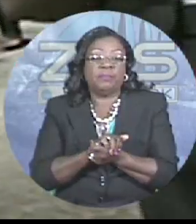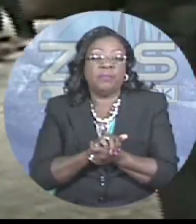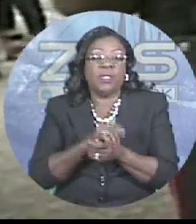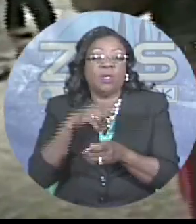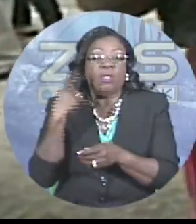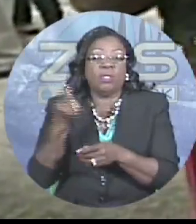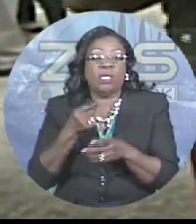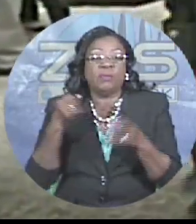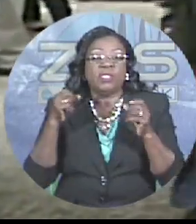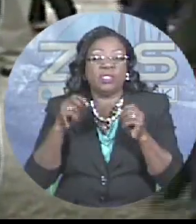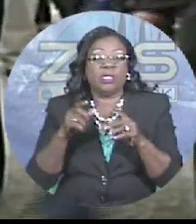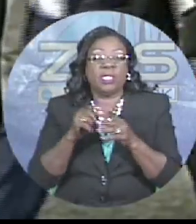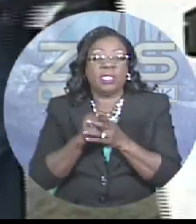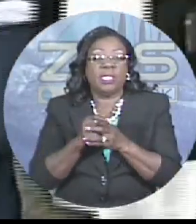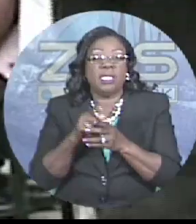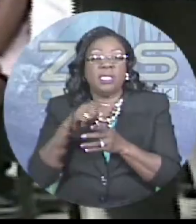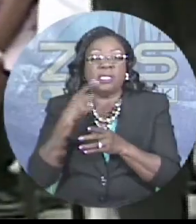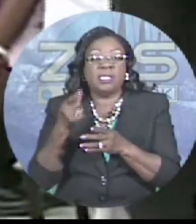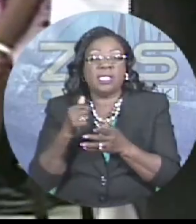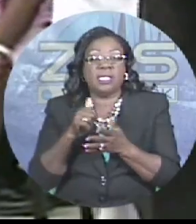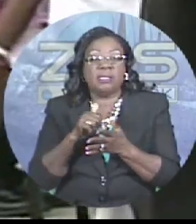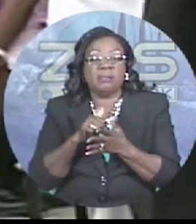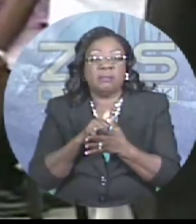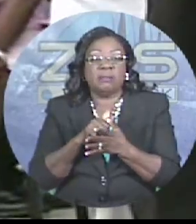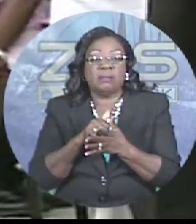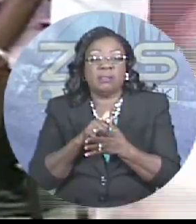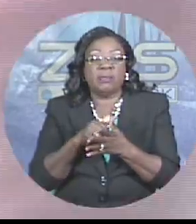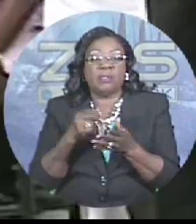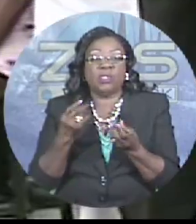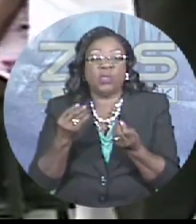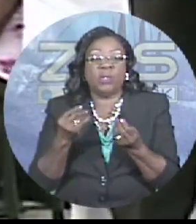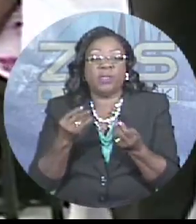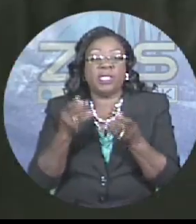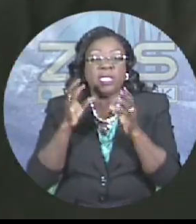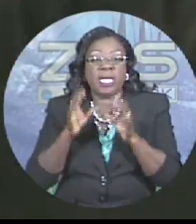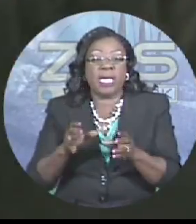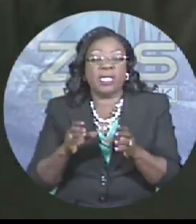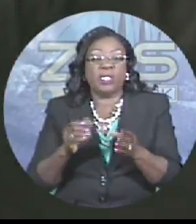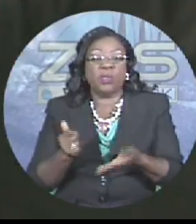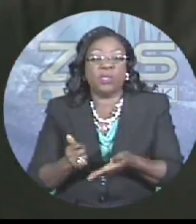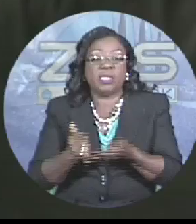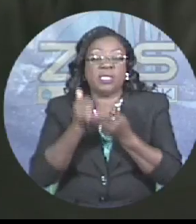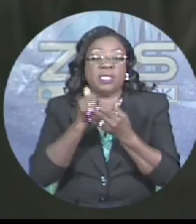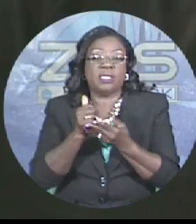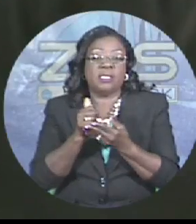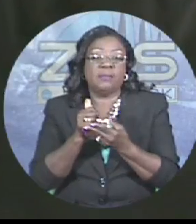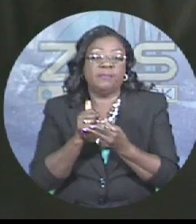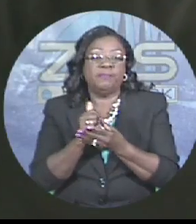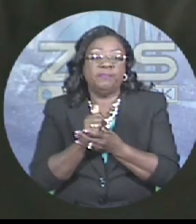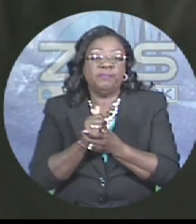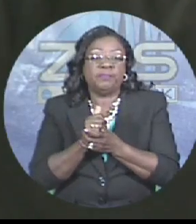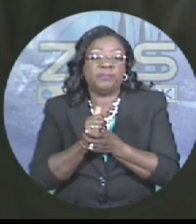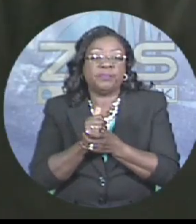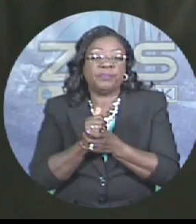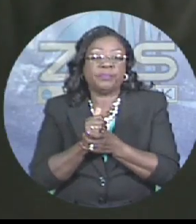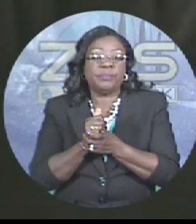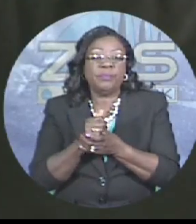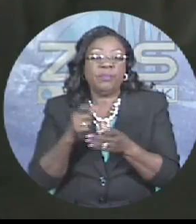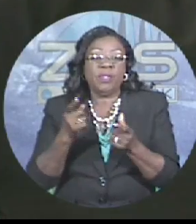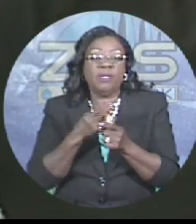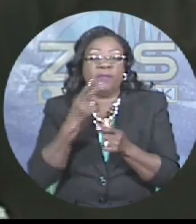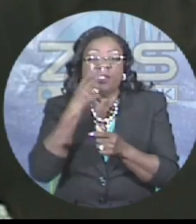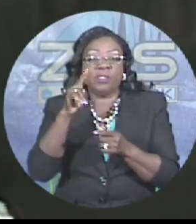it was a shocking moment, he sprung into action to do what he could to assist. I stopped to visit my father, and